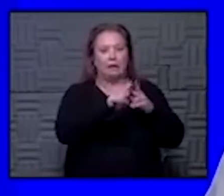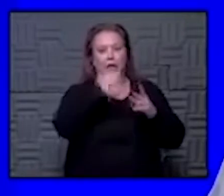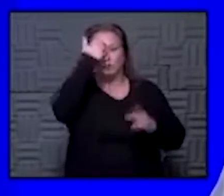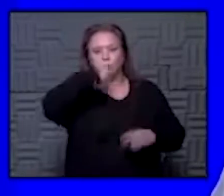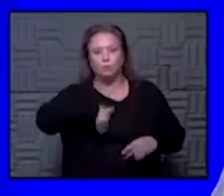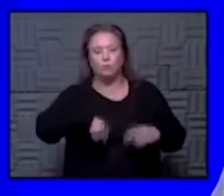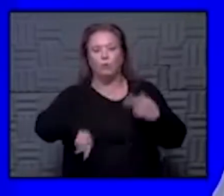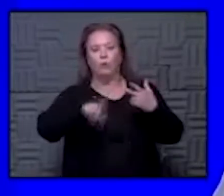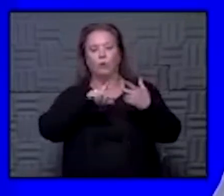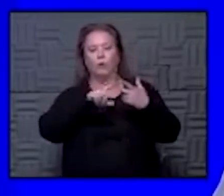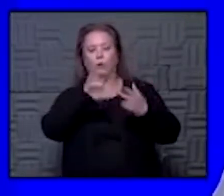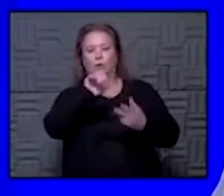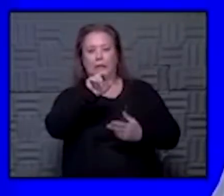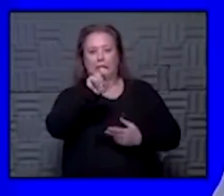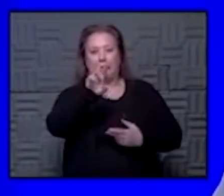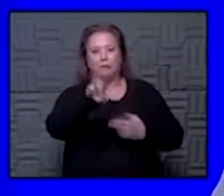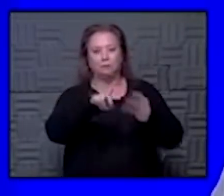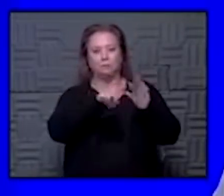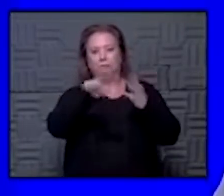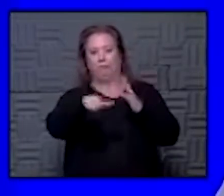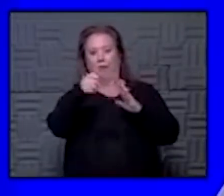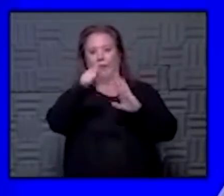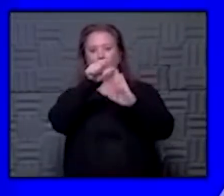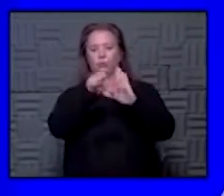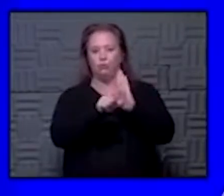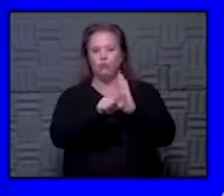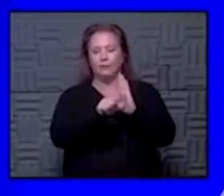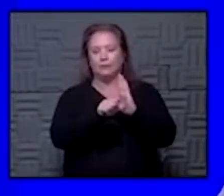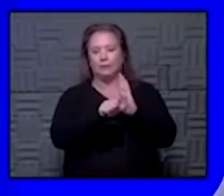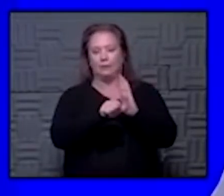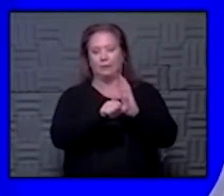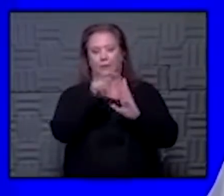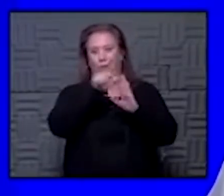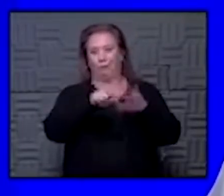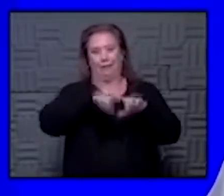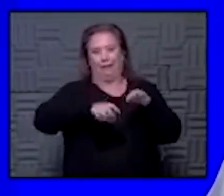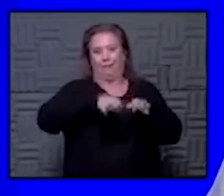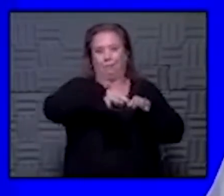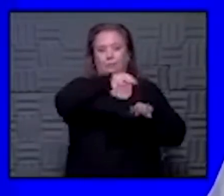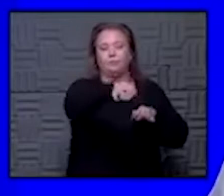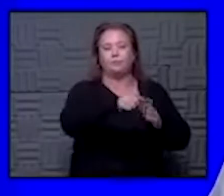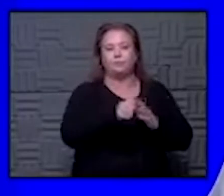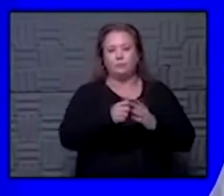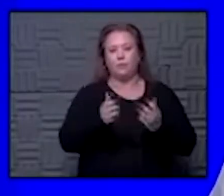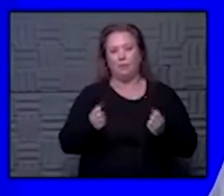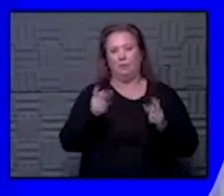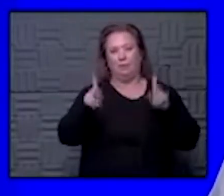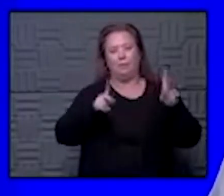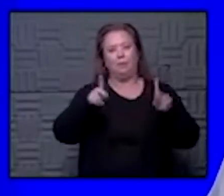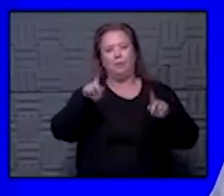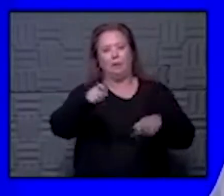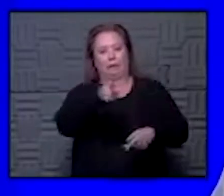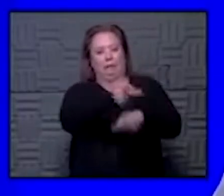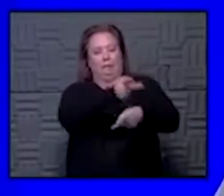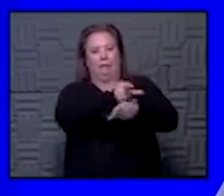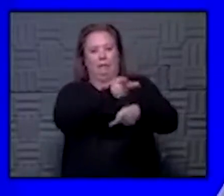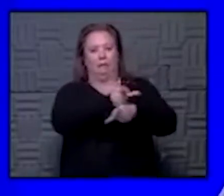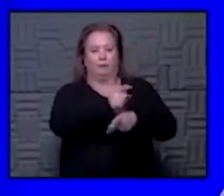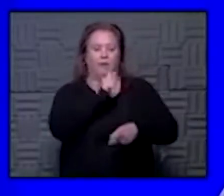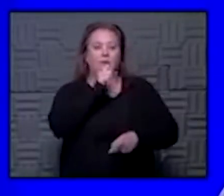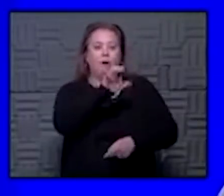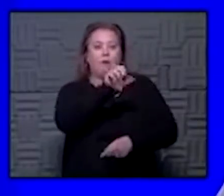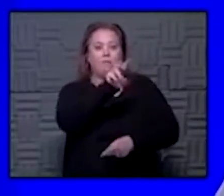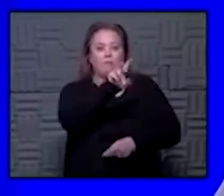for surgeries, cancer surgeries, other non-deferrable surgeries. So we still have a lot of people who are needing medical care for things other than